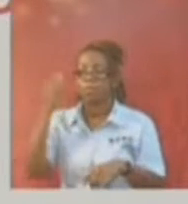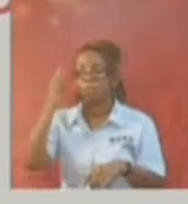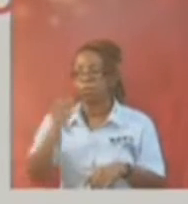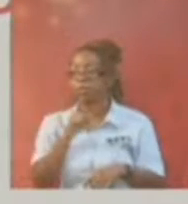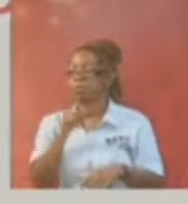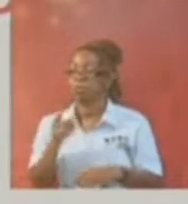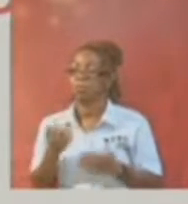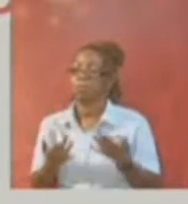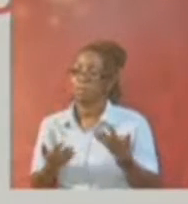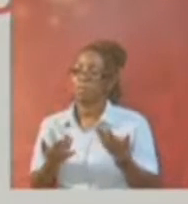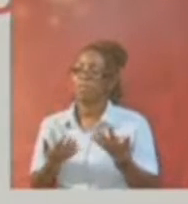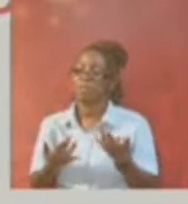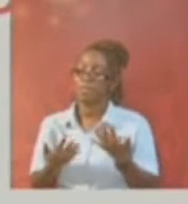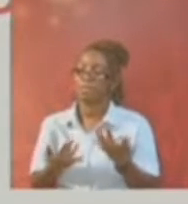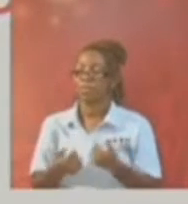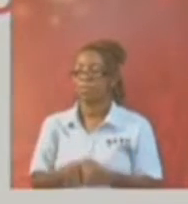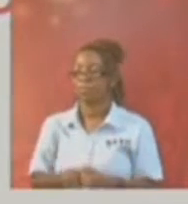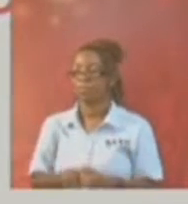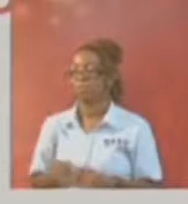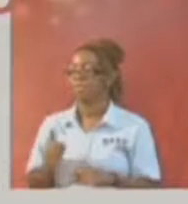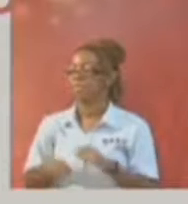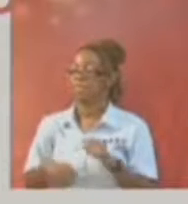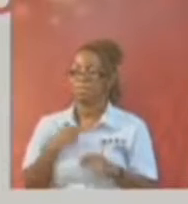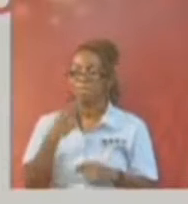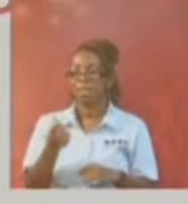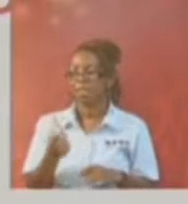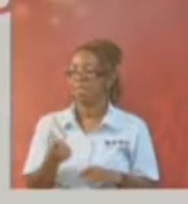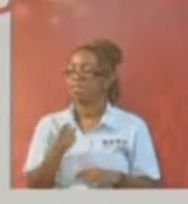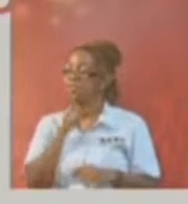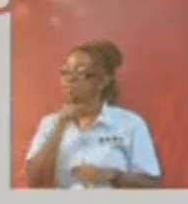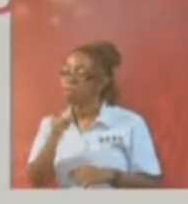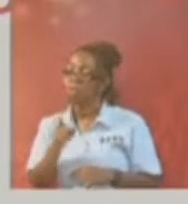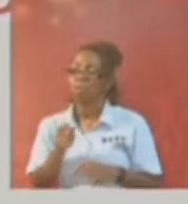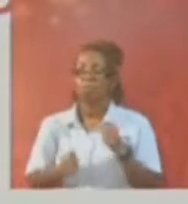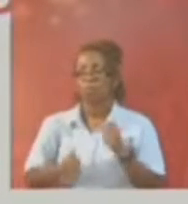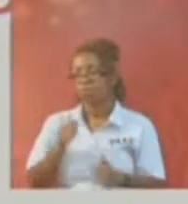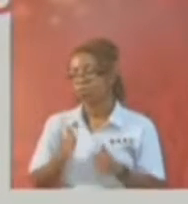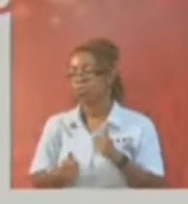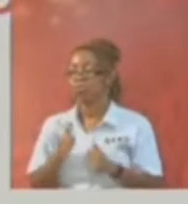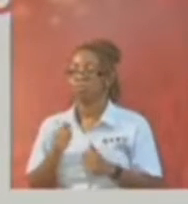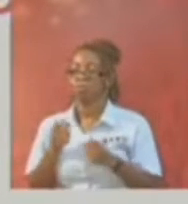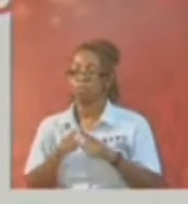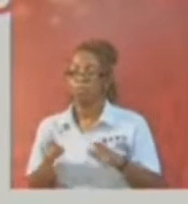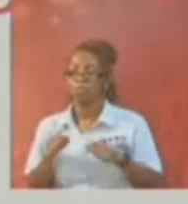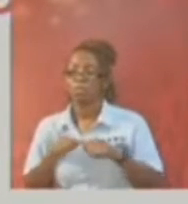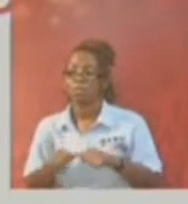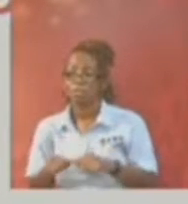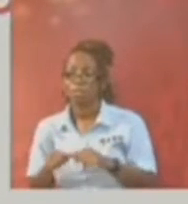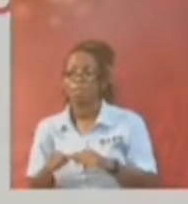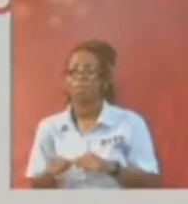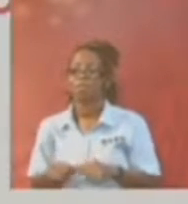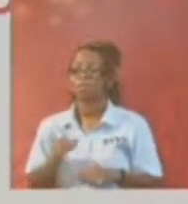deaths. So we can't really give a definitive on that, but we do want to continue to warn